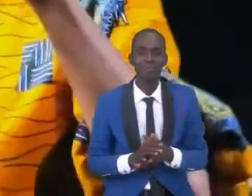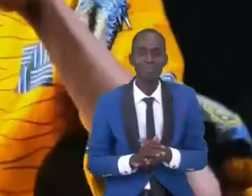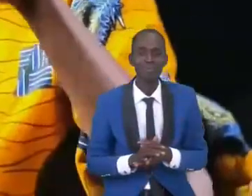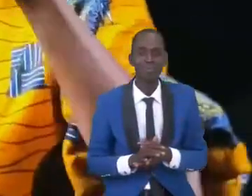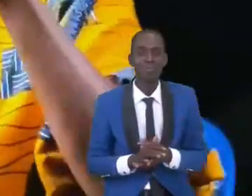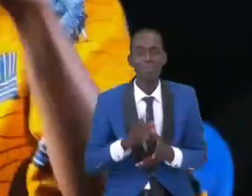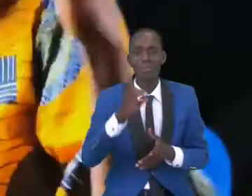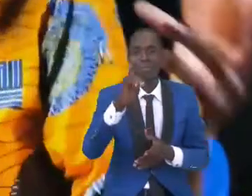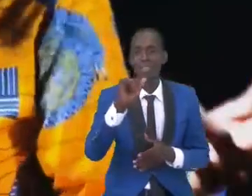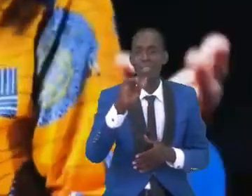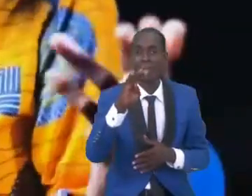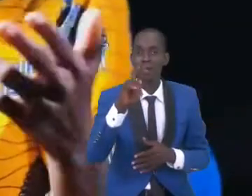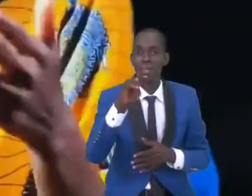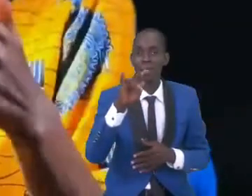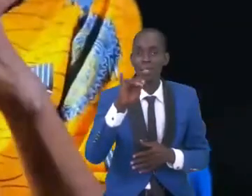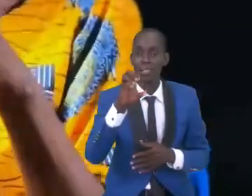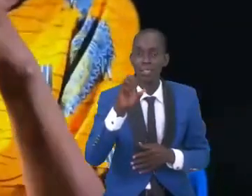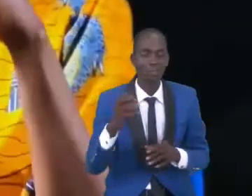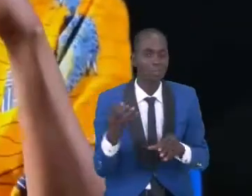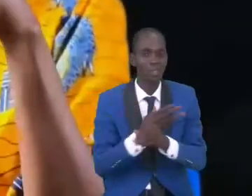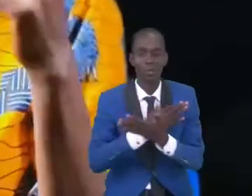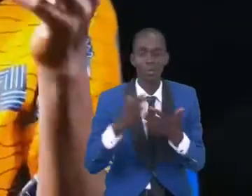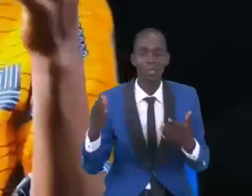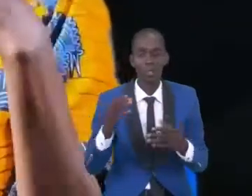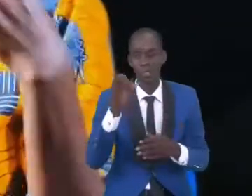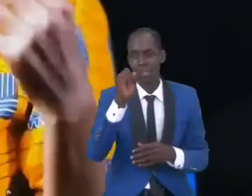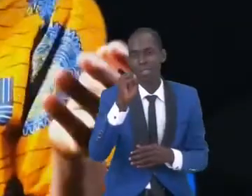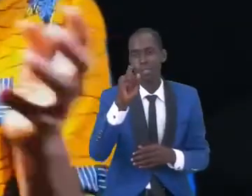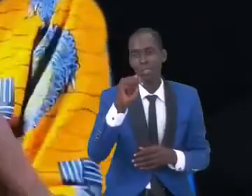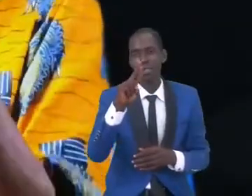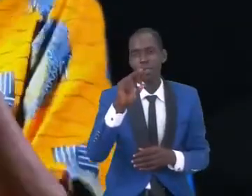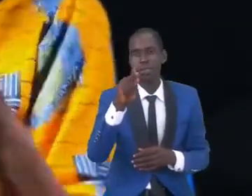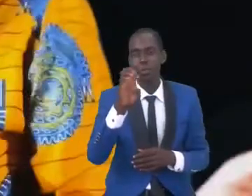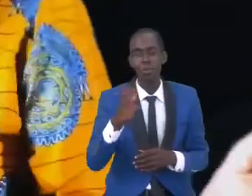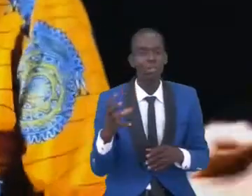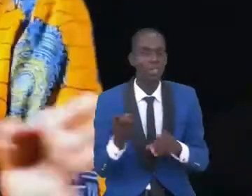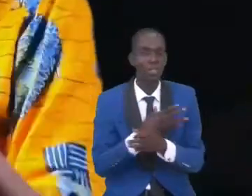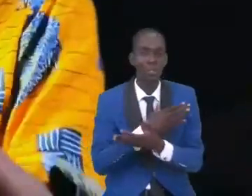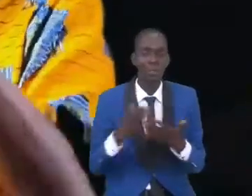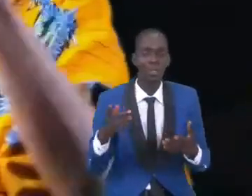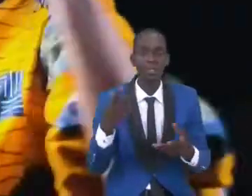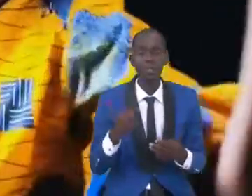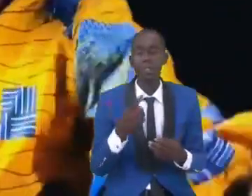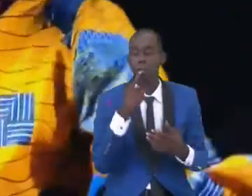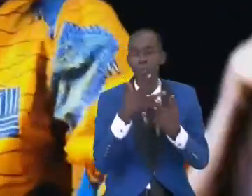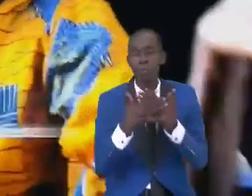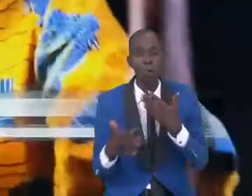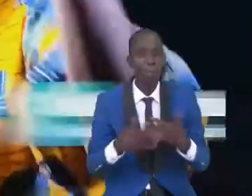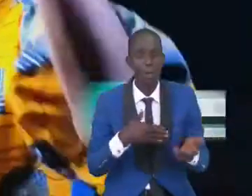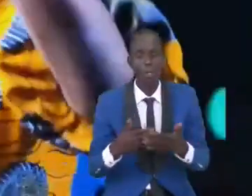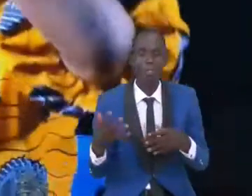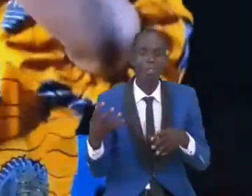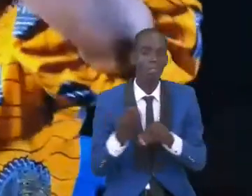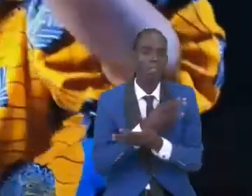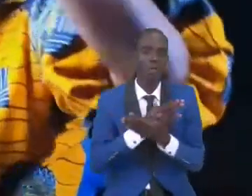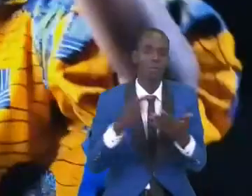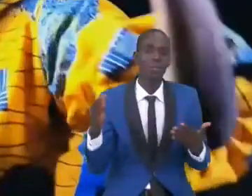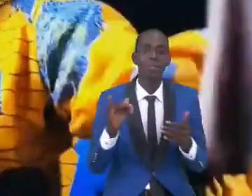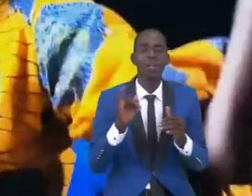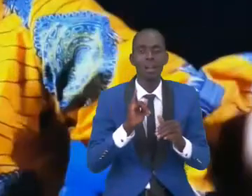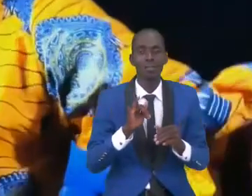Diabetes gone. Stroke gone, and the blood issue gone. I thank God for